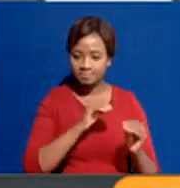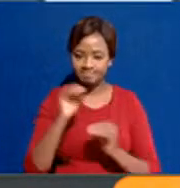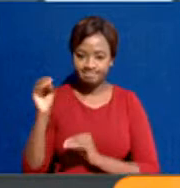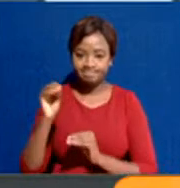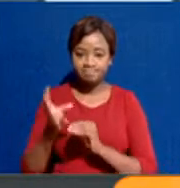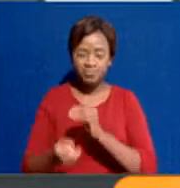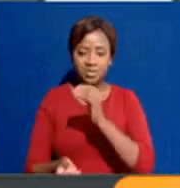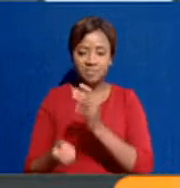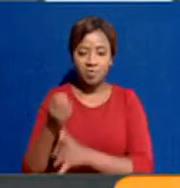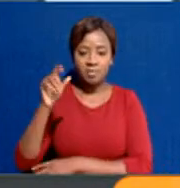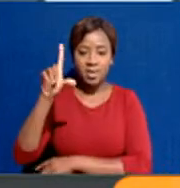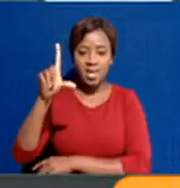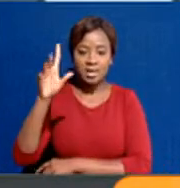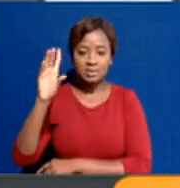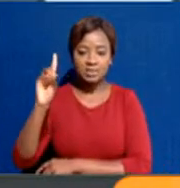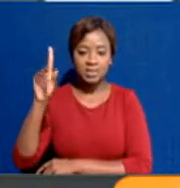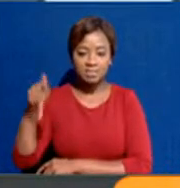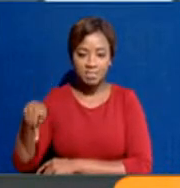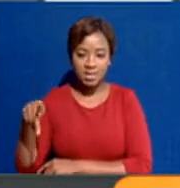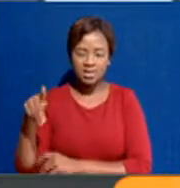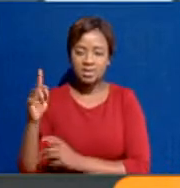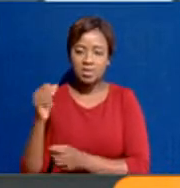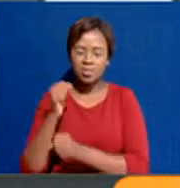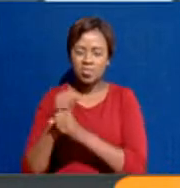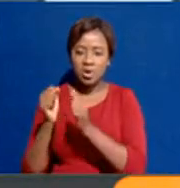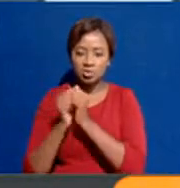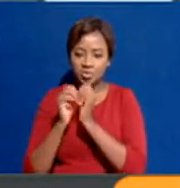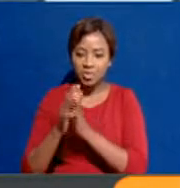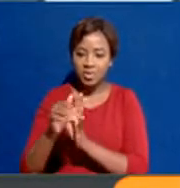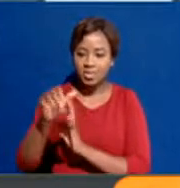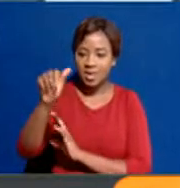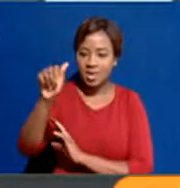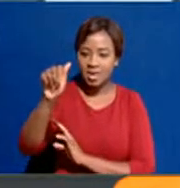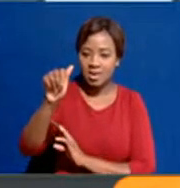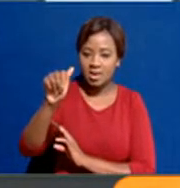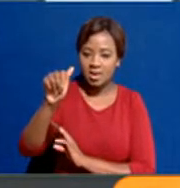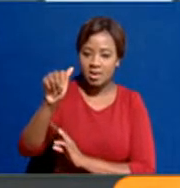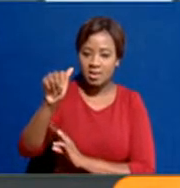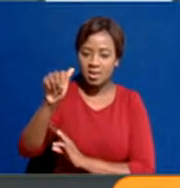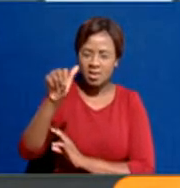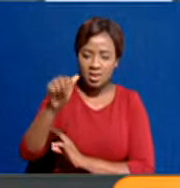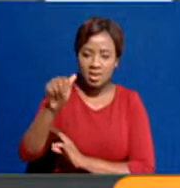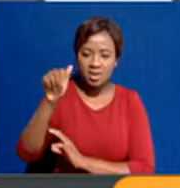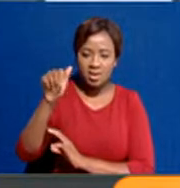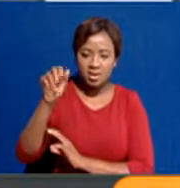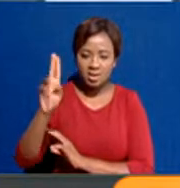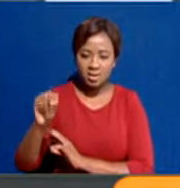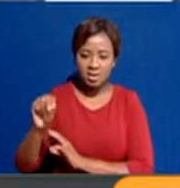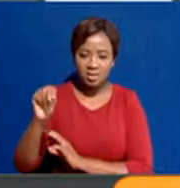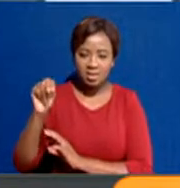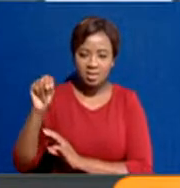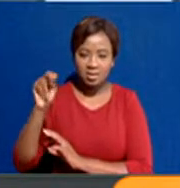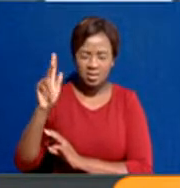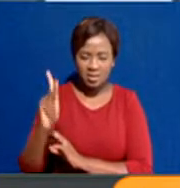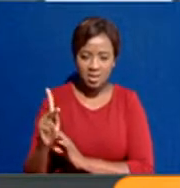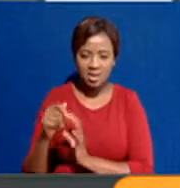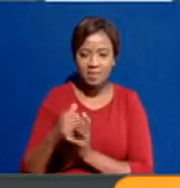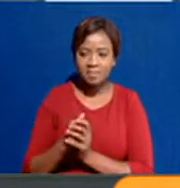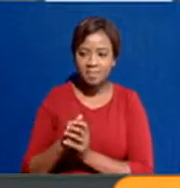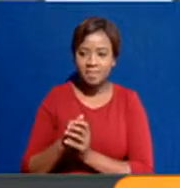form LDP, later joins hands with NAK to form National Rainbow Coalition under President Kibaki. They